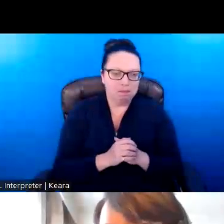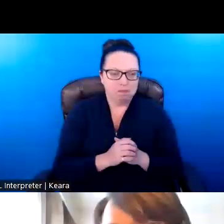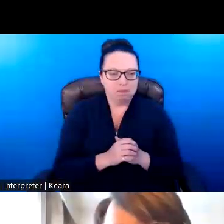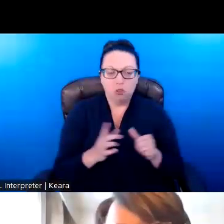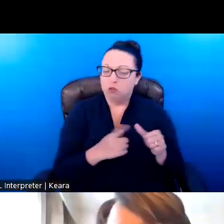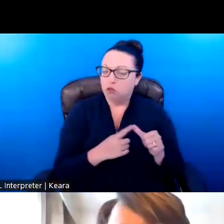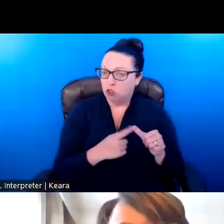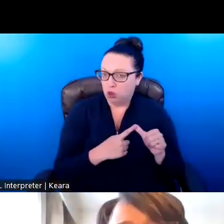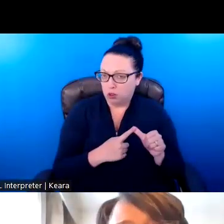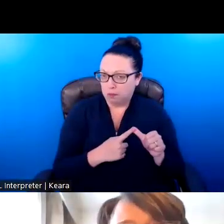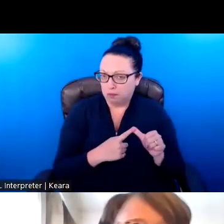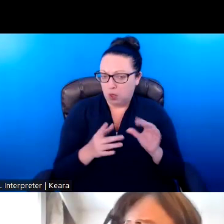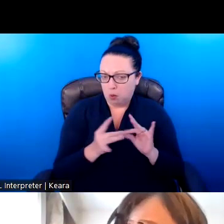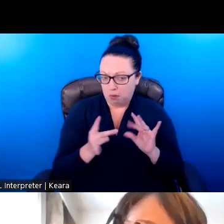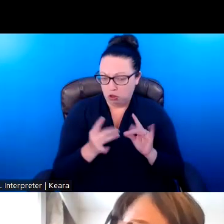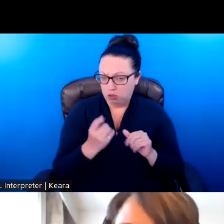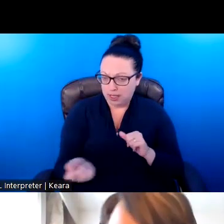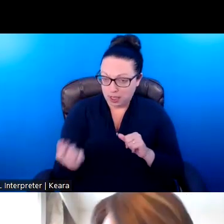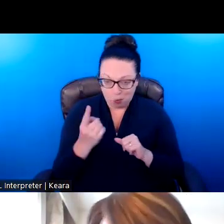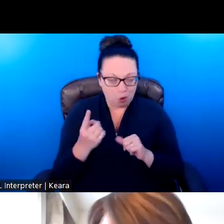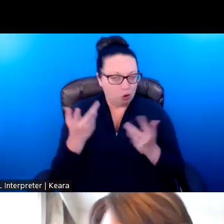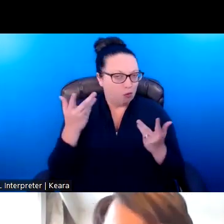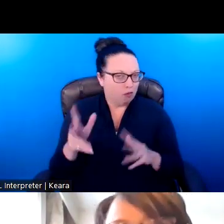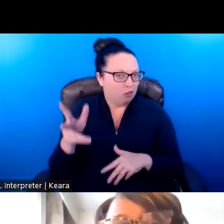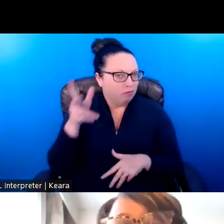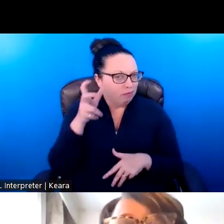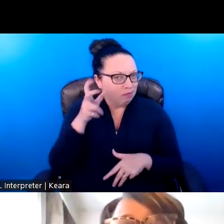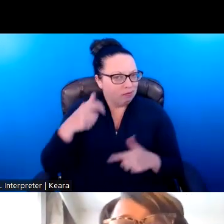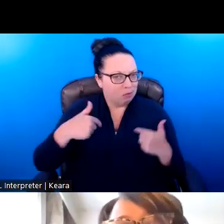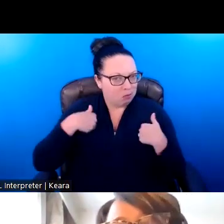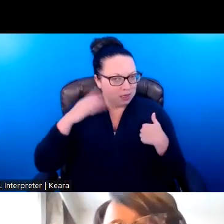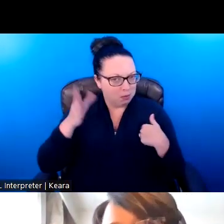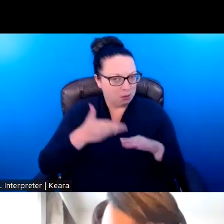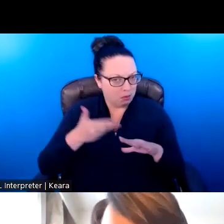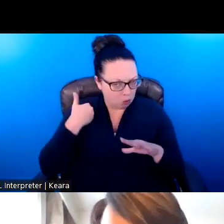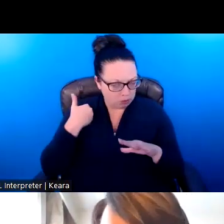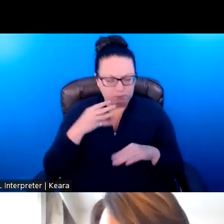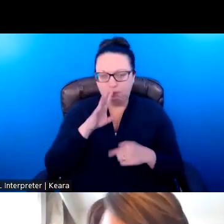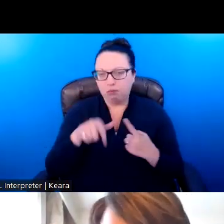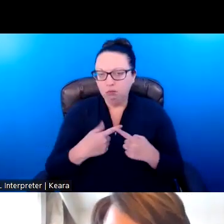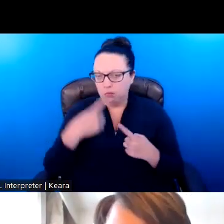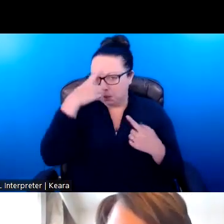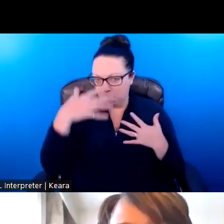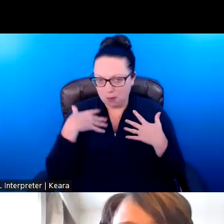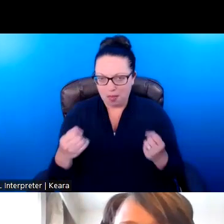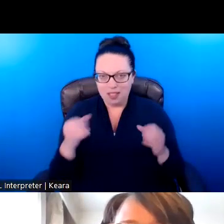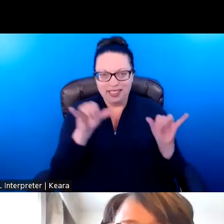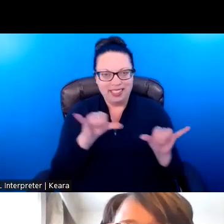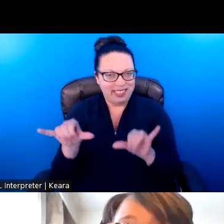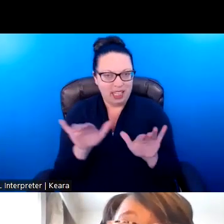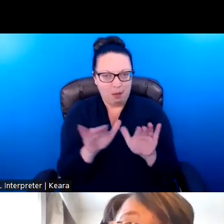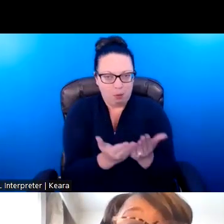saying that anyone who has heard me speak before, I always talk about mental health as being the same book, just a different